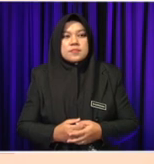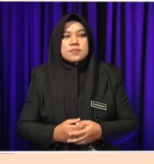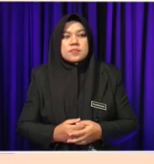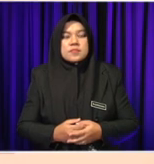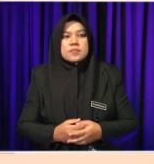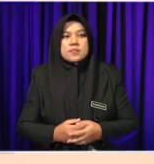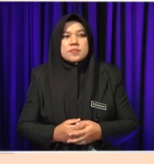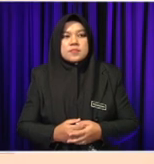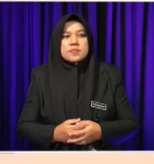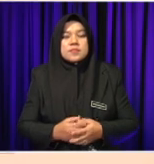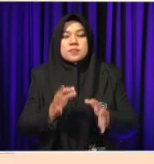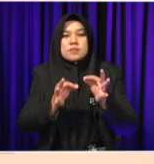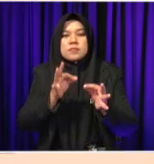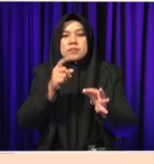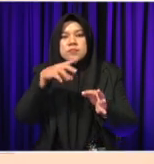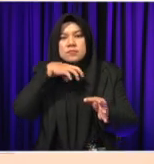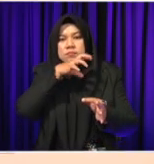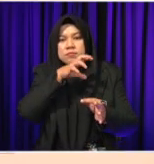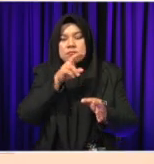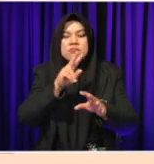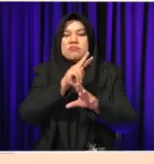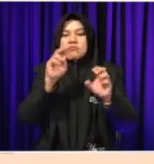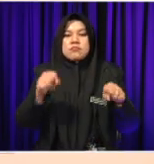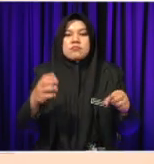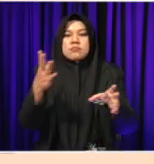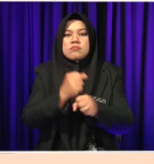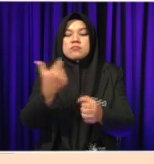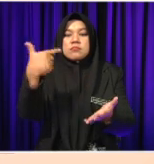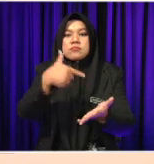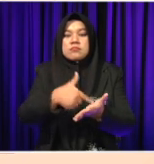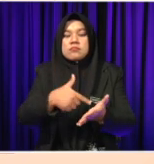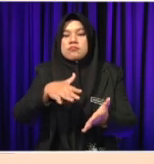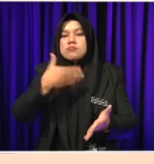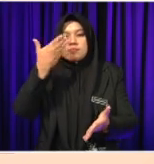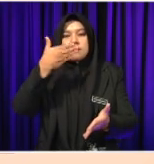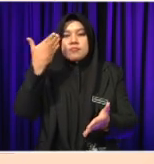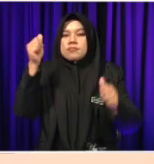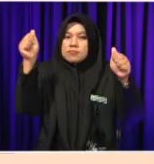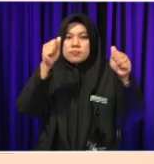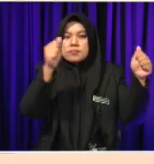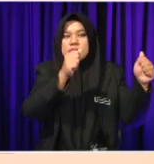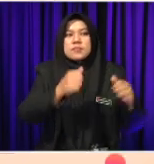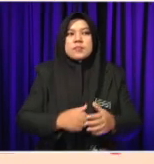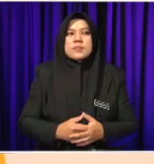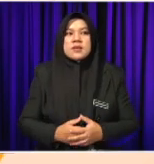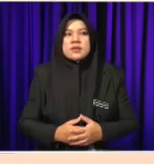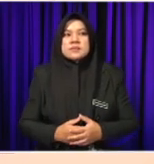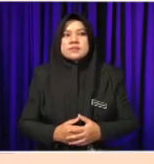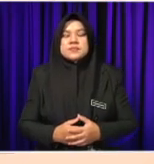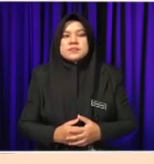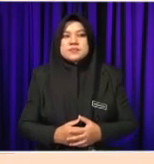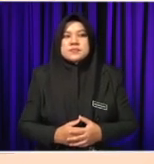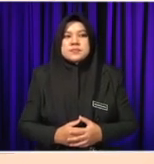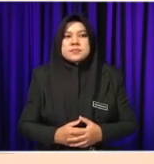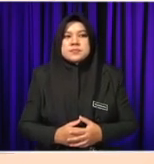you pollute the environment, you will never get the fresh air anymore. Yes. Am I right, Faris? Good job, Faris. So this is your black color. So spin